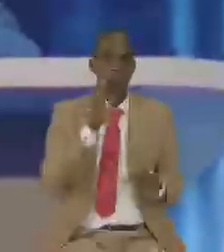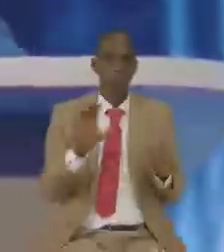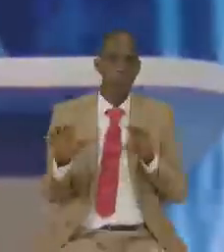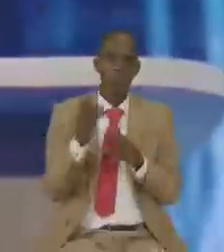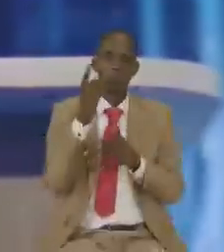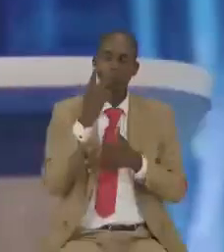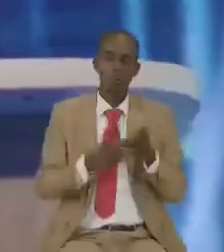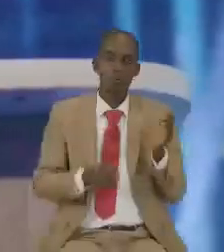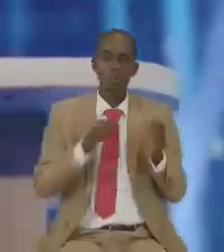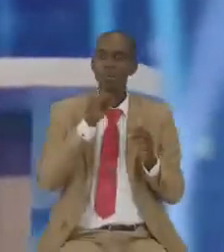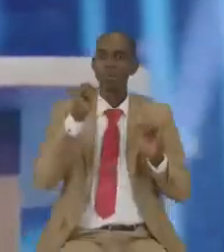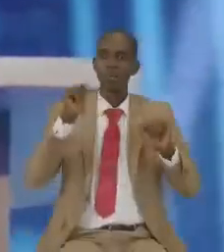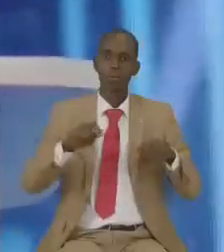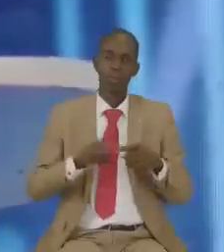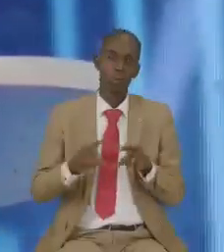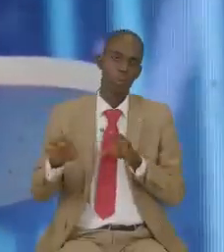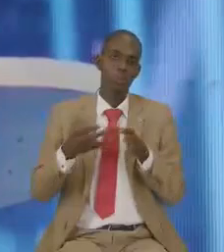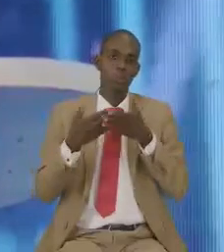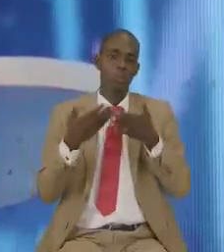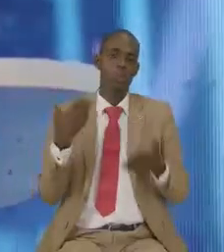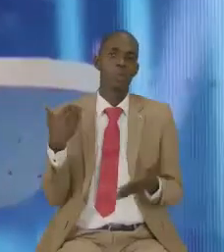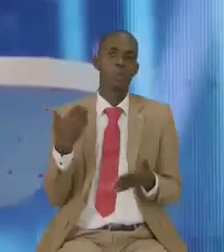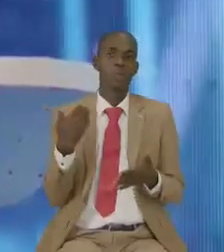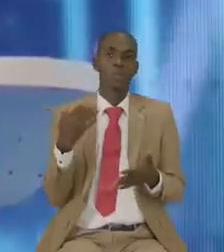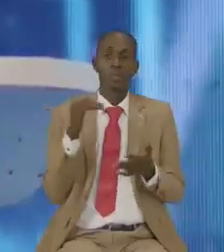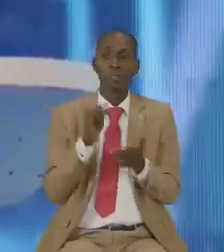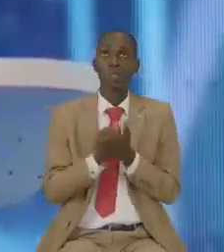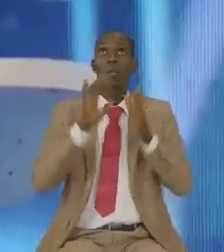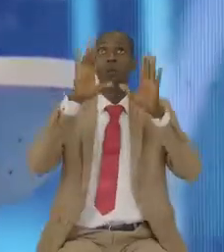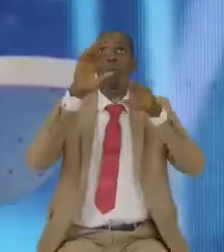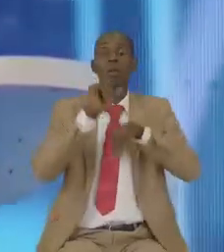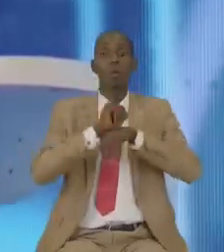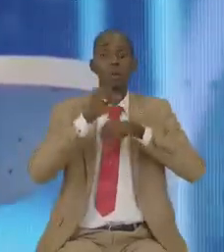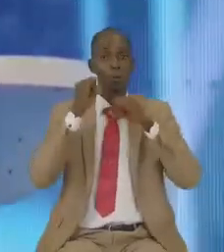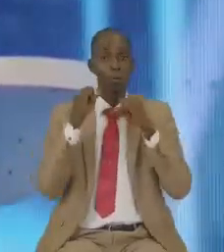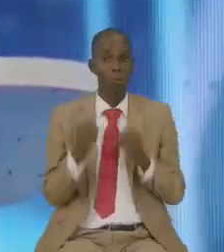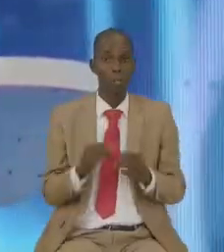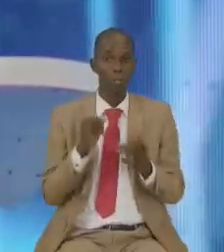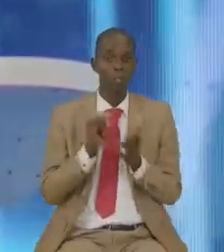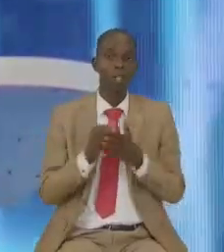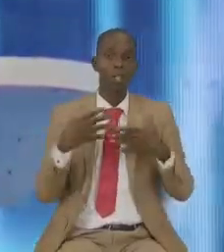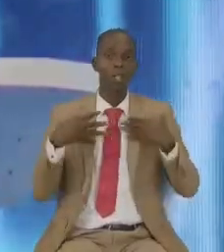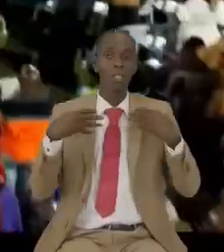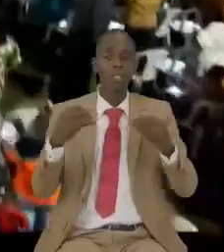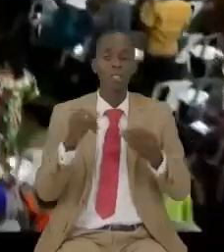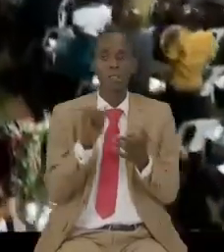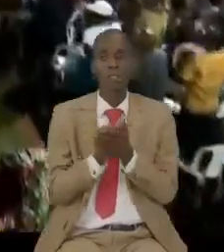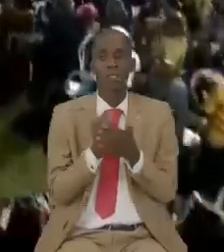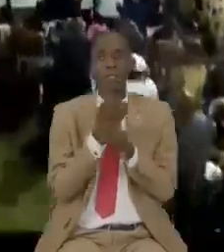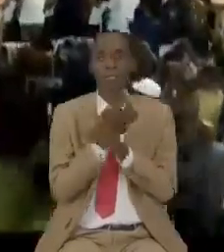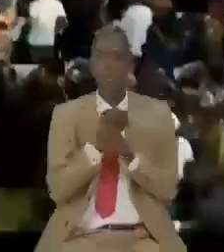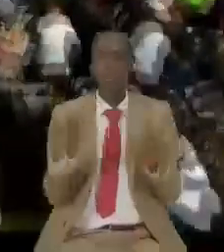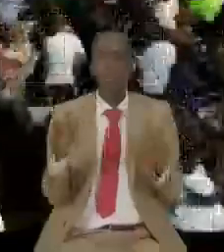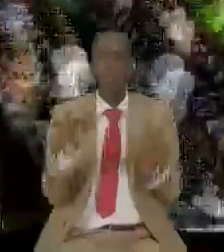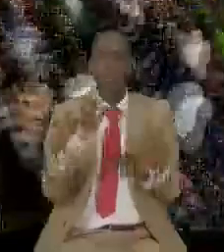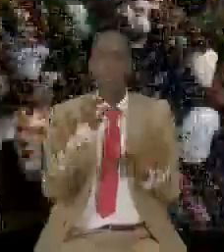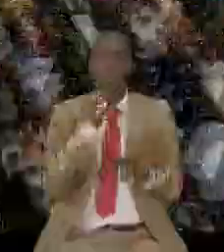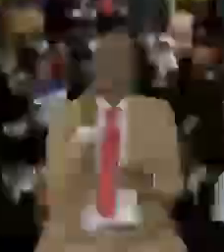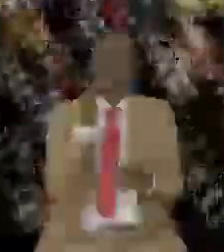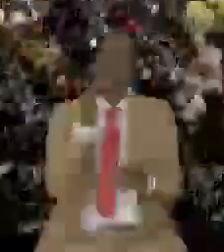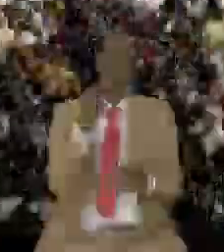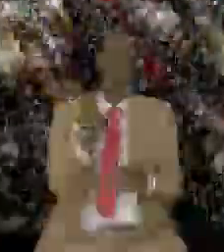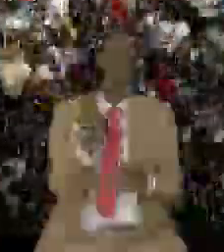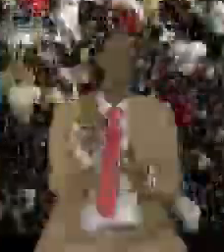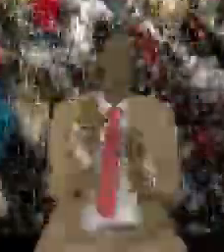couldn't do before. That miracle power, that healing, that deliverance is right there.